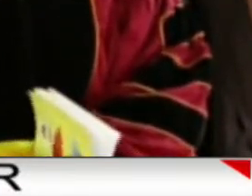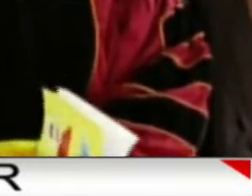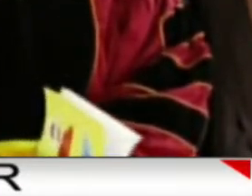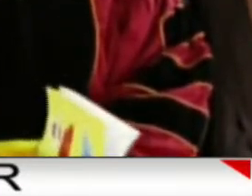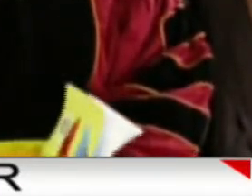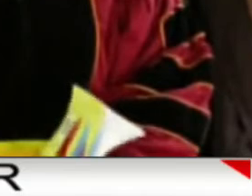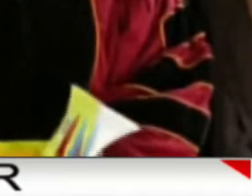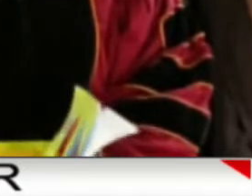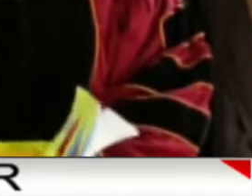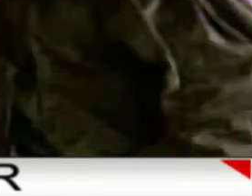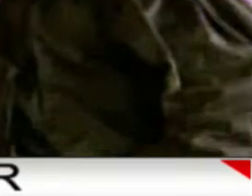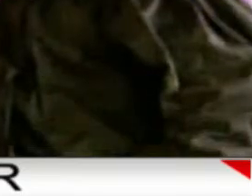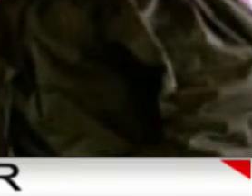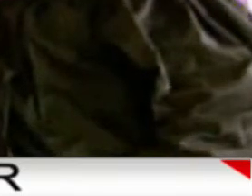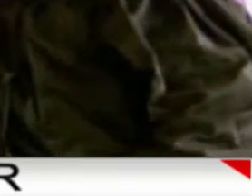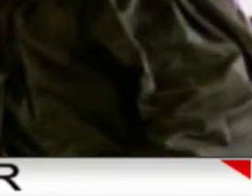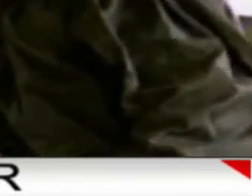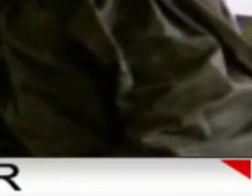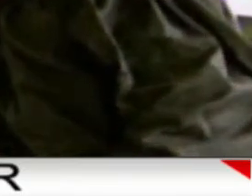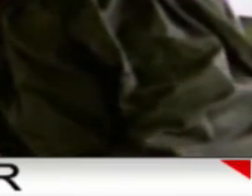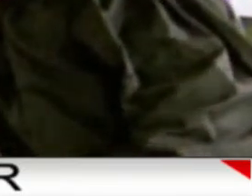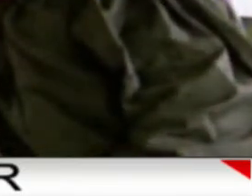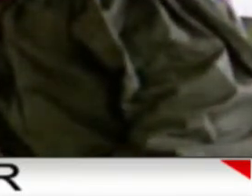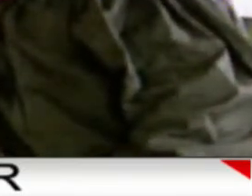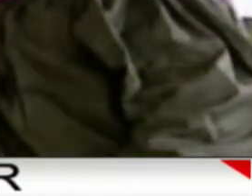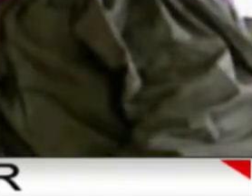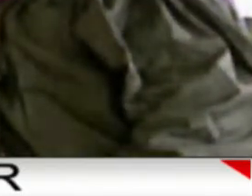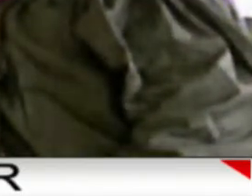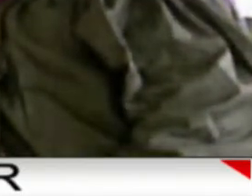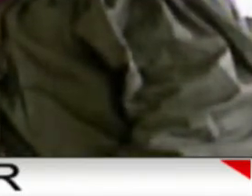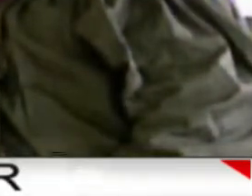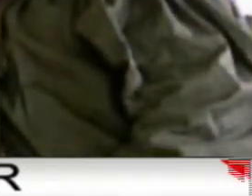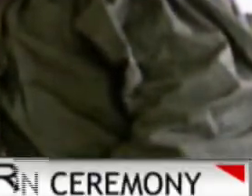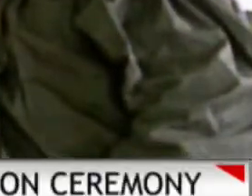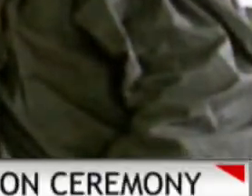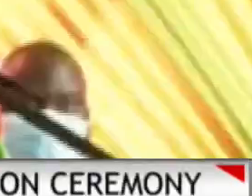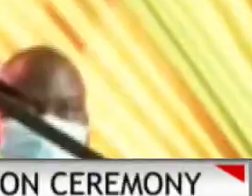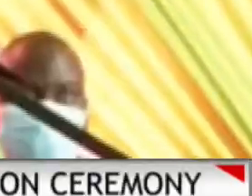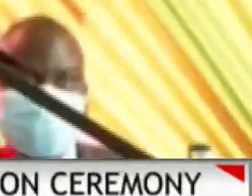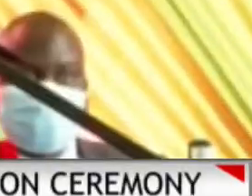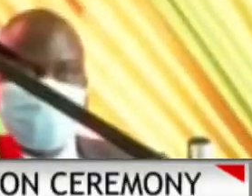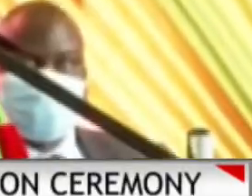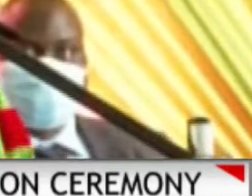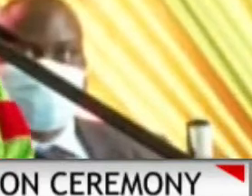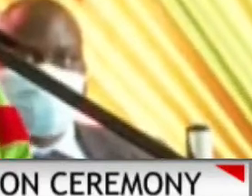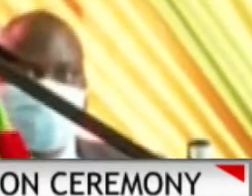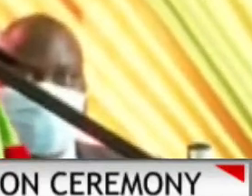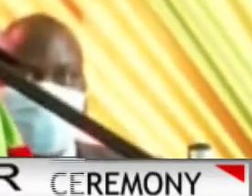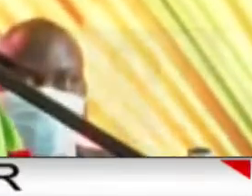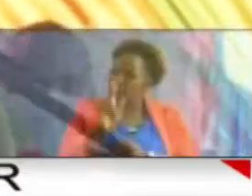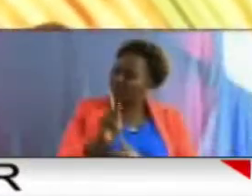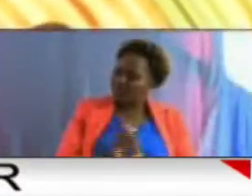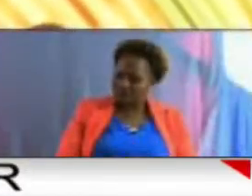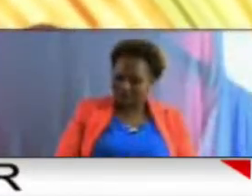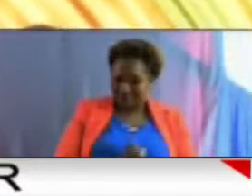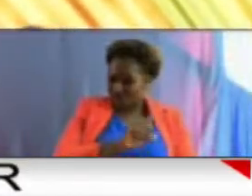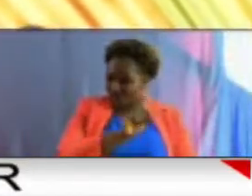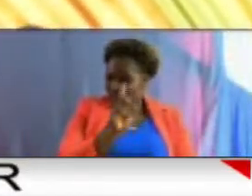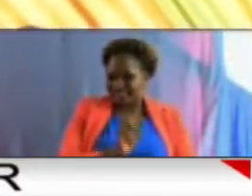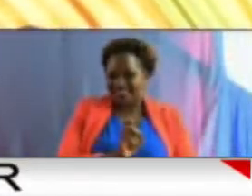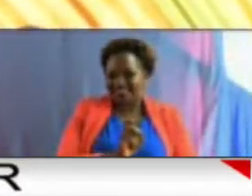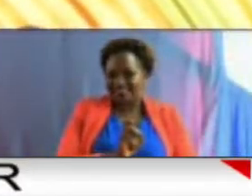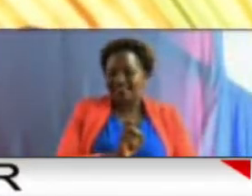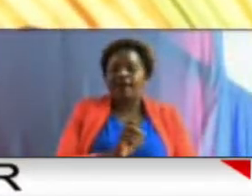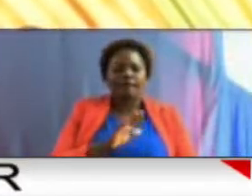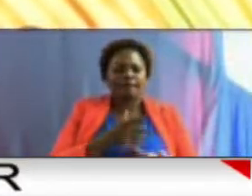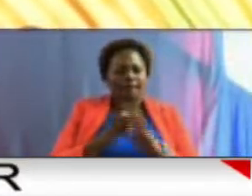It's a rainy morning and you look so quiet, so I'm not sure you are happy or you are stressed. Are you okay? It's